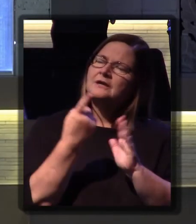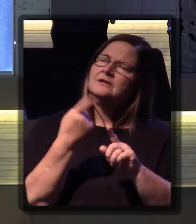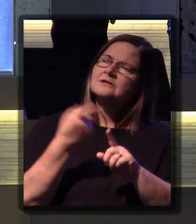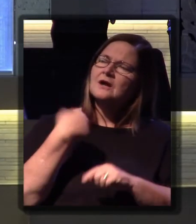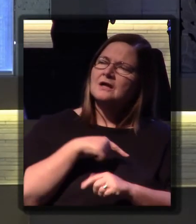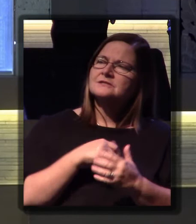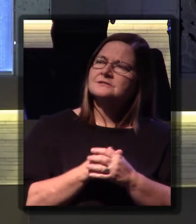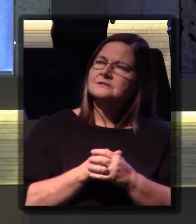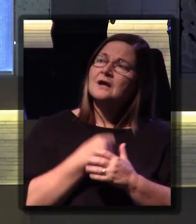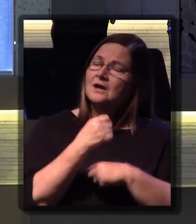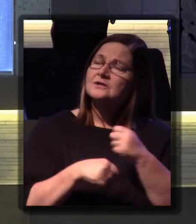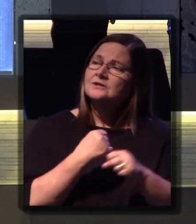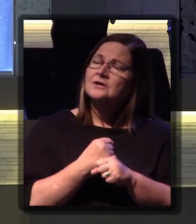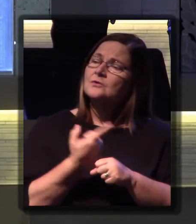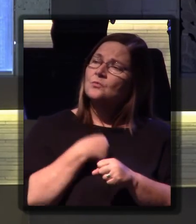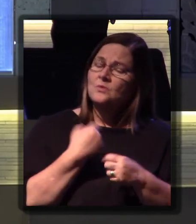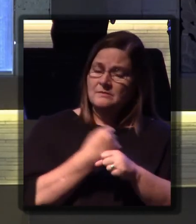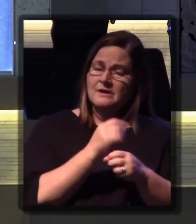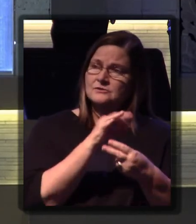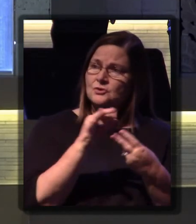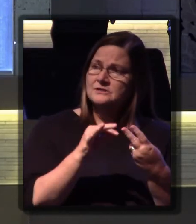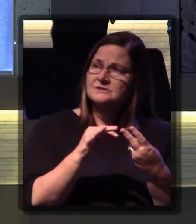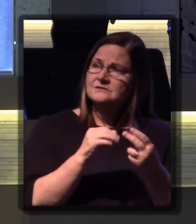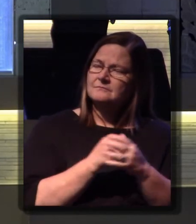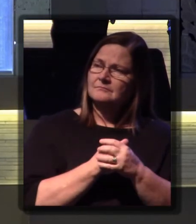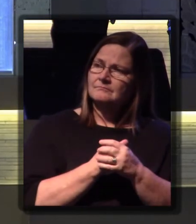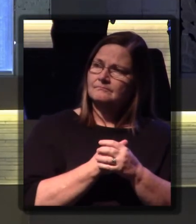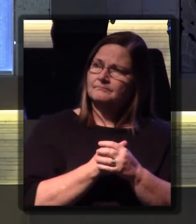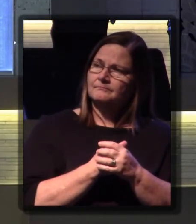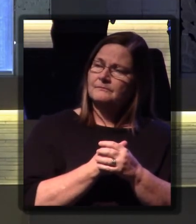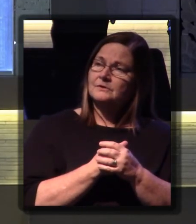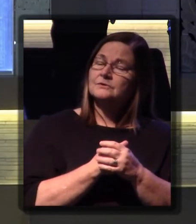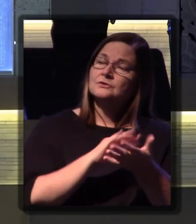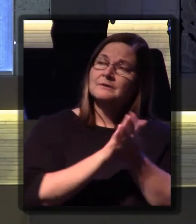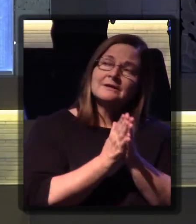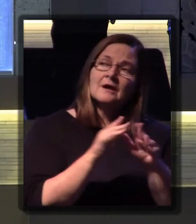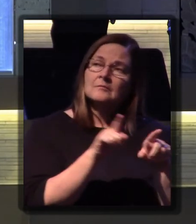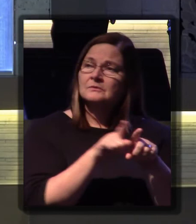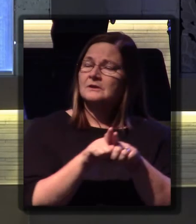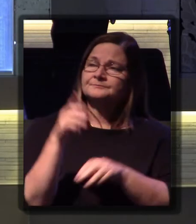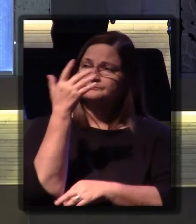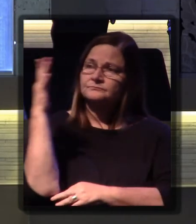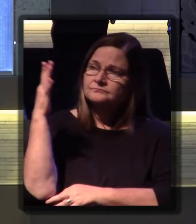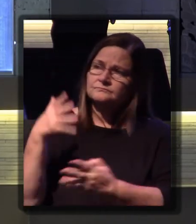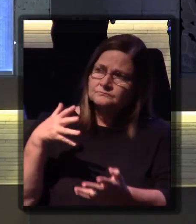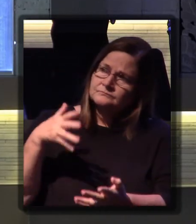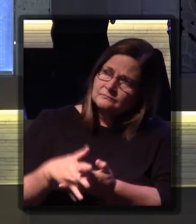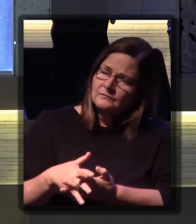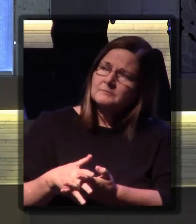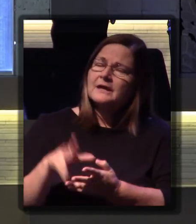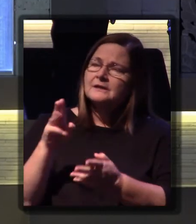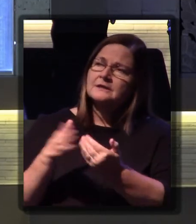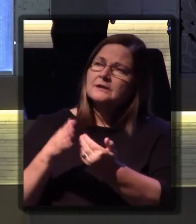in you and seeing your goodness displayed to us. A year in which we make